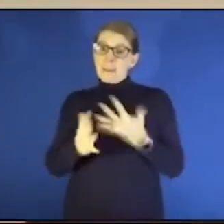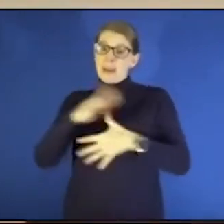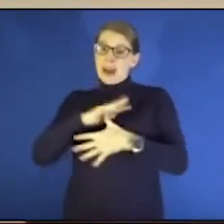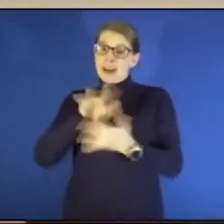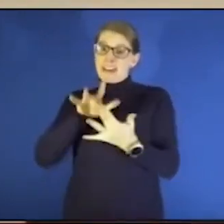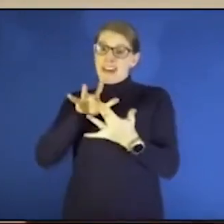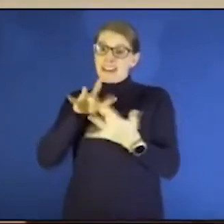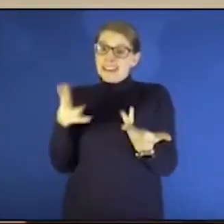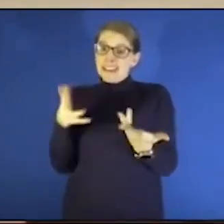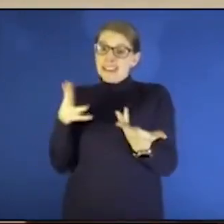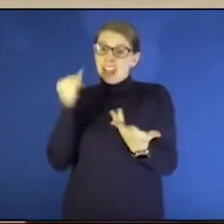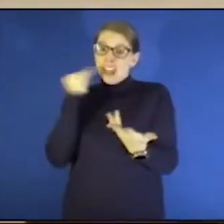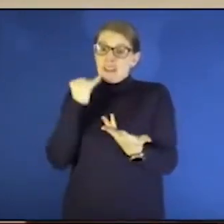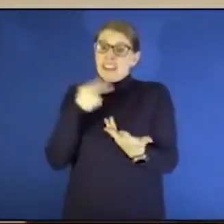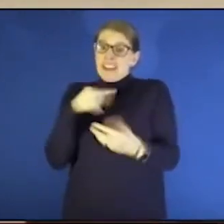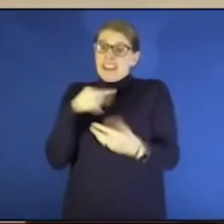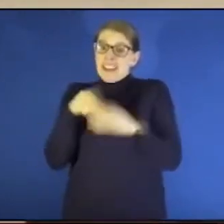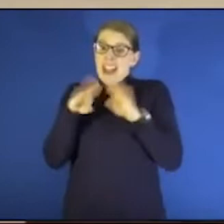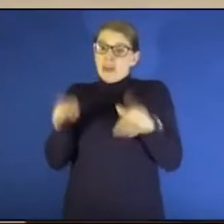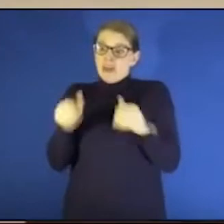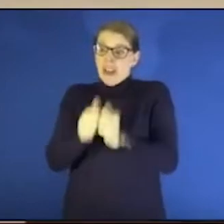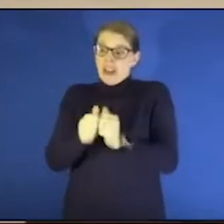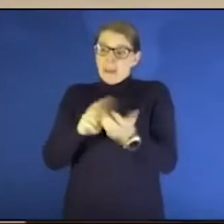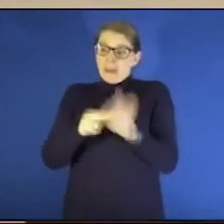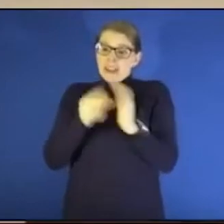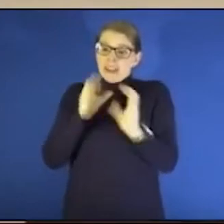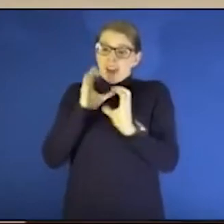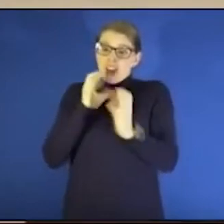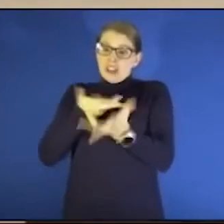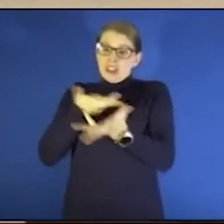together, to have those conversations. And